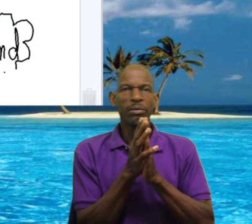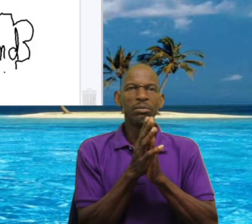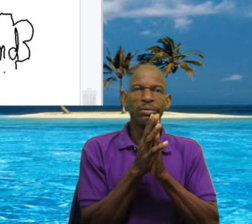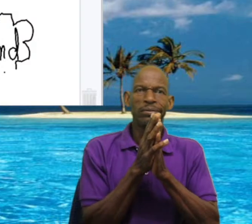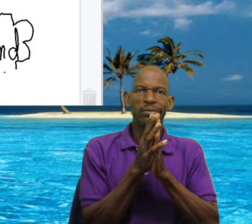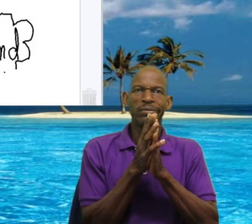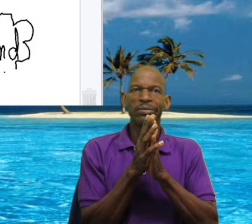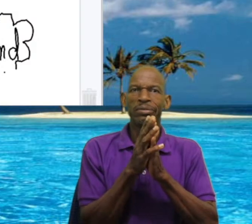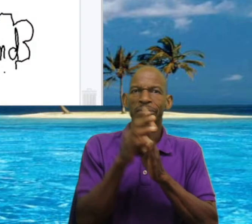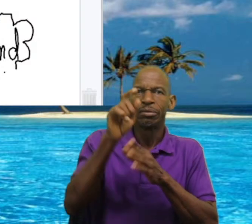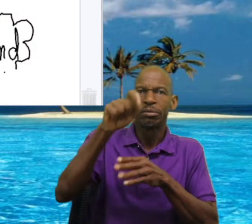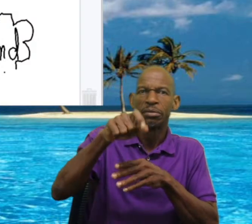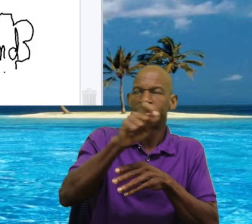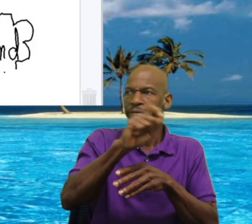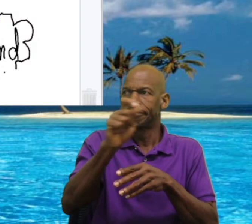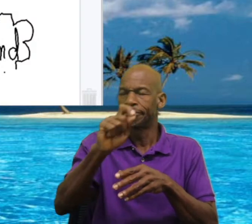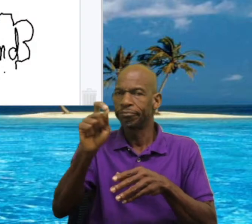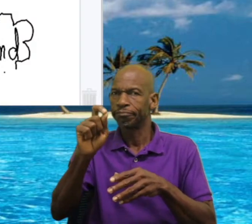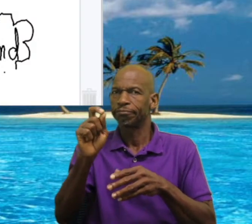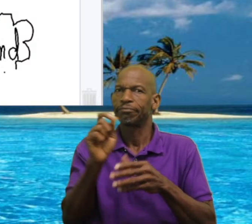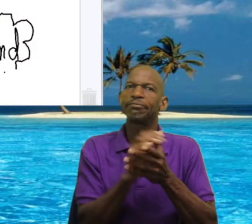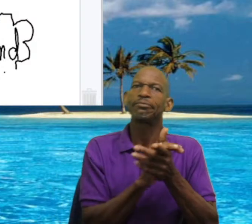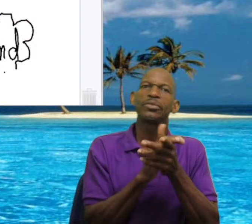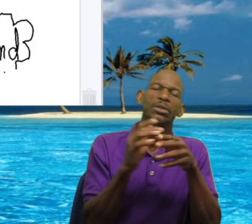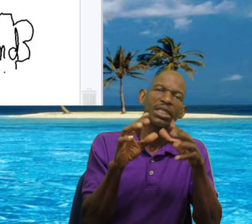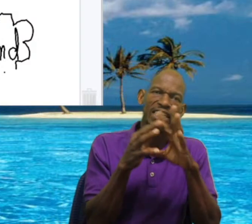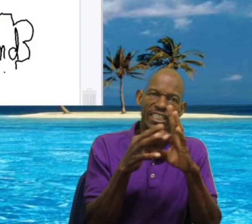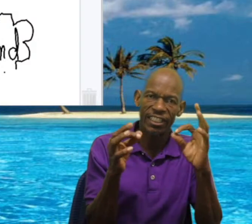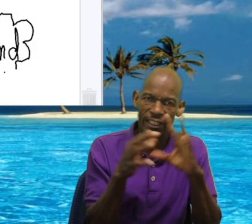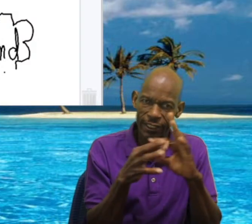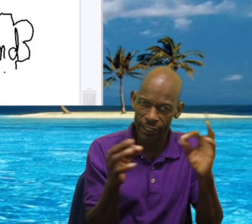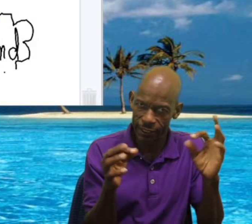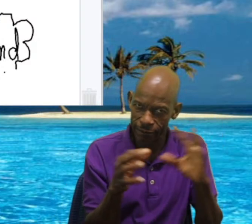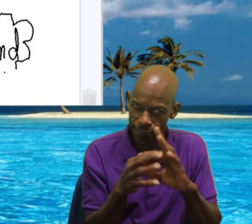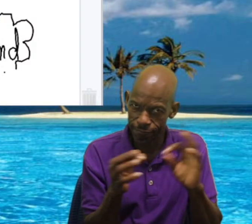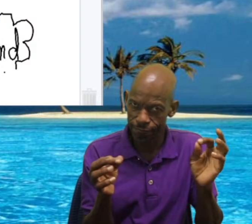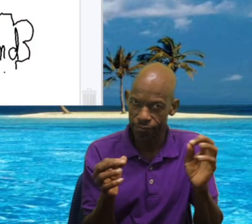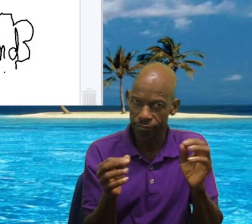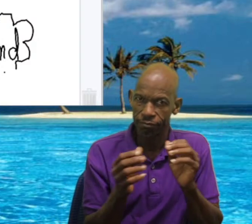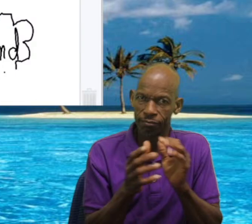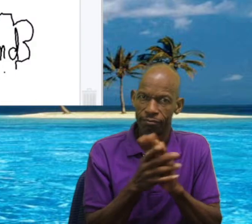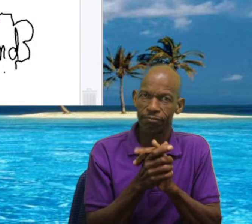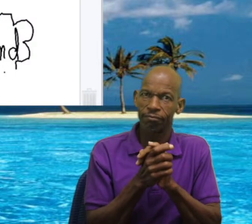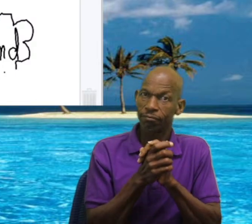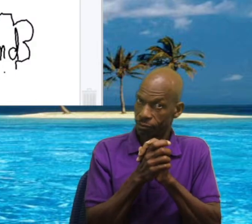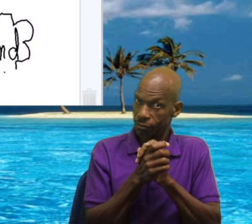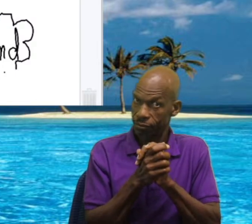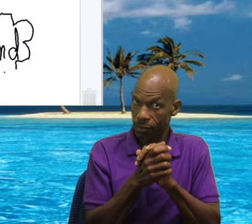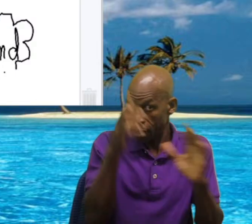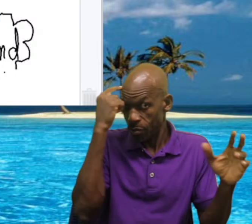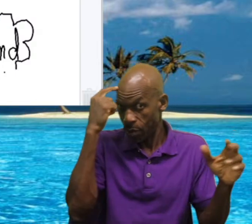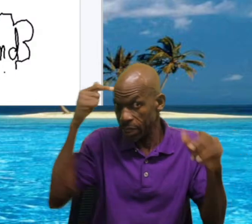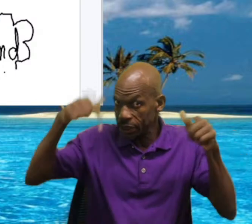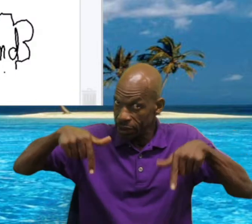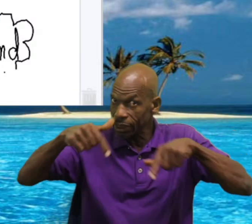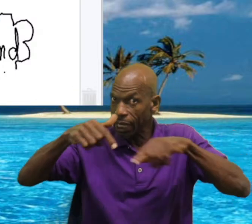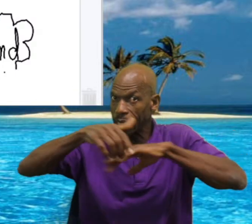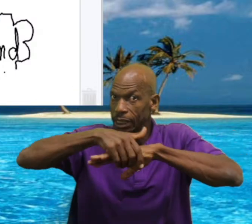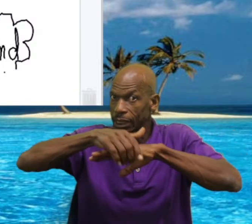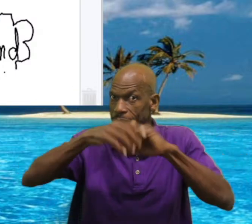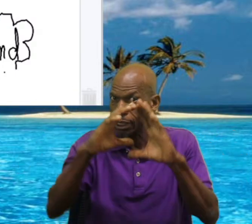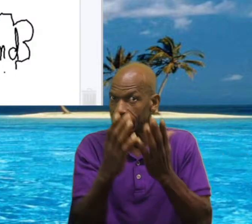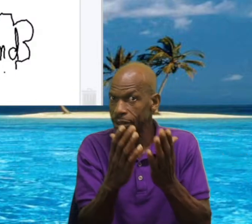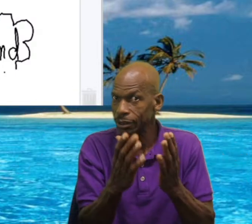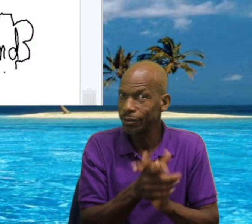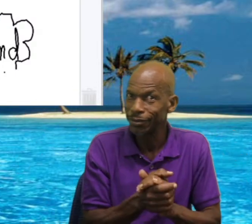you have to write it a certain way. You write it in a sentence. You're not signing it, you write it in a sentence. So remember, our English class